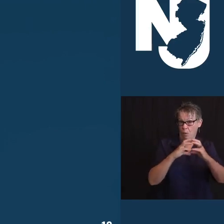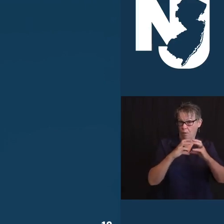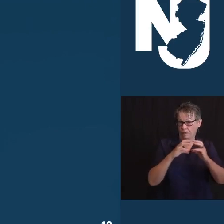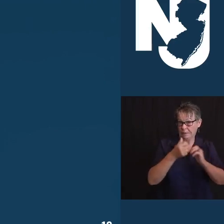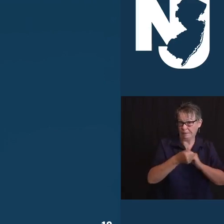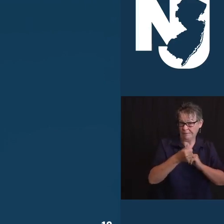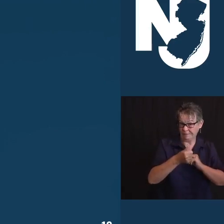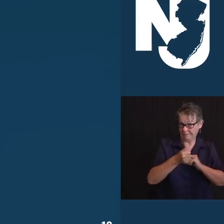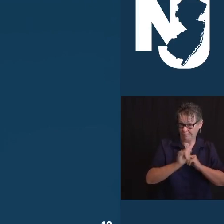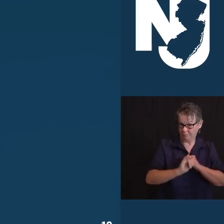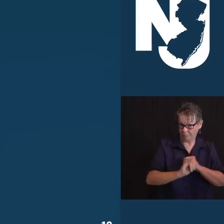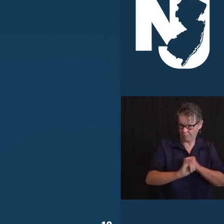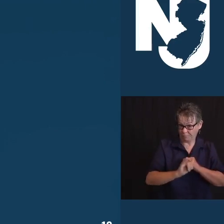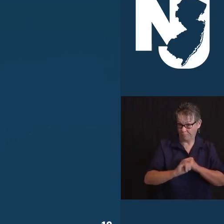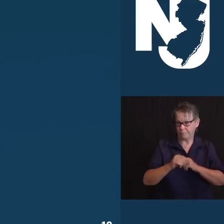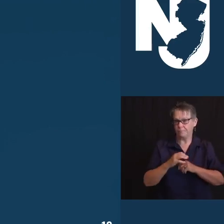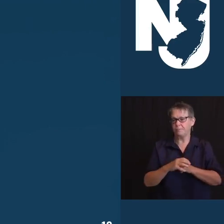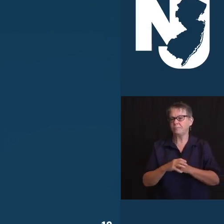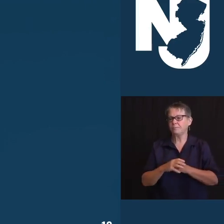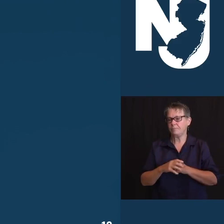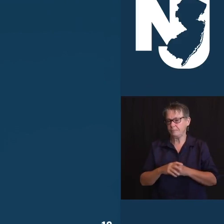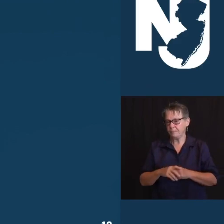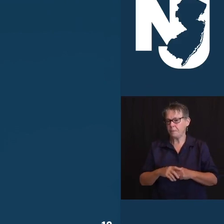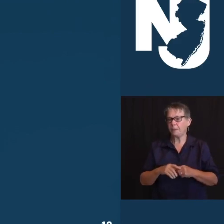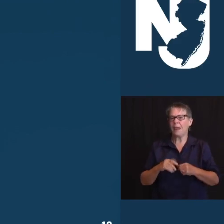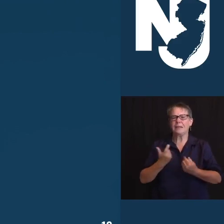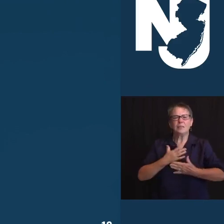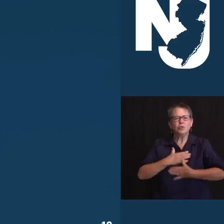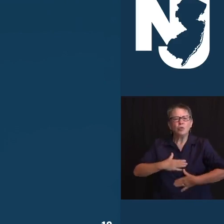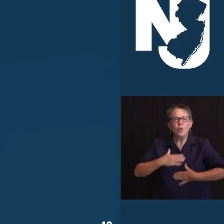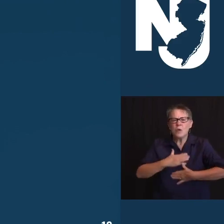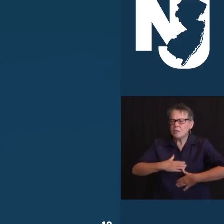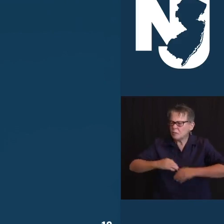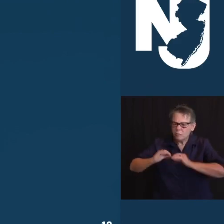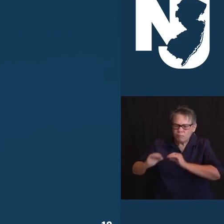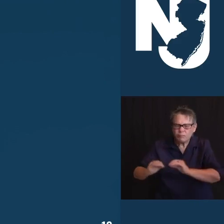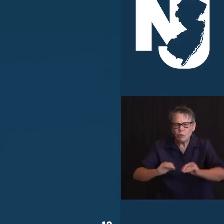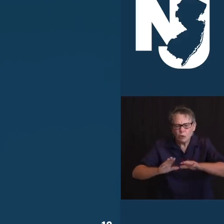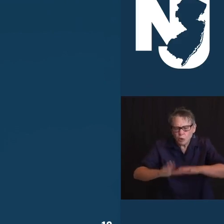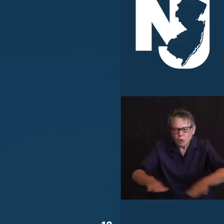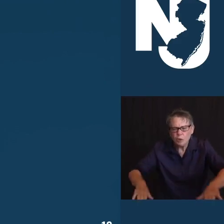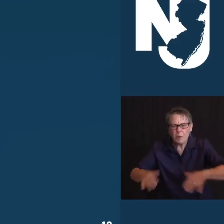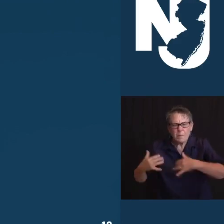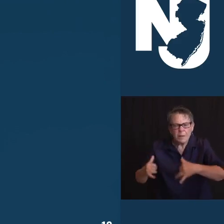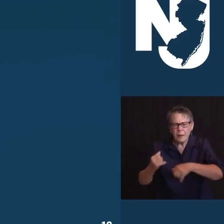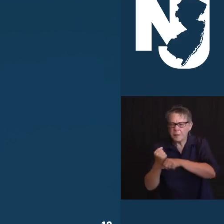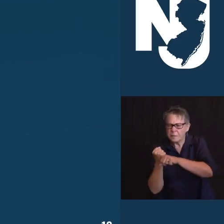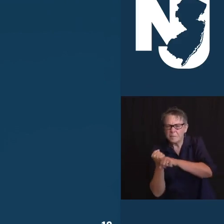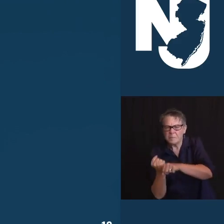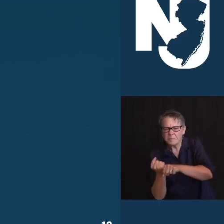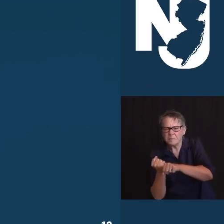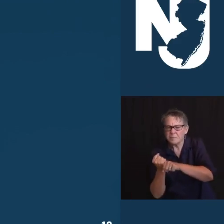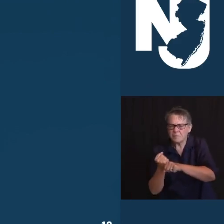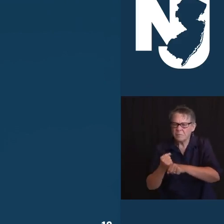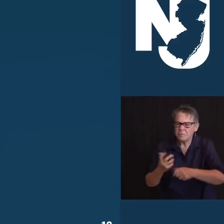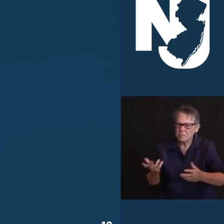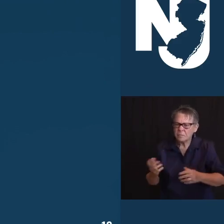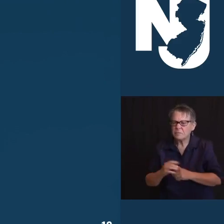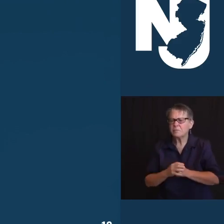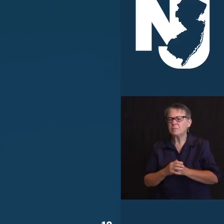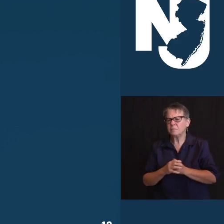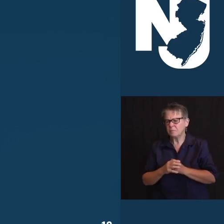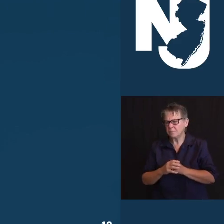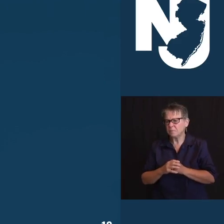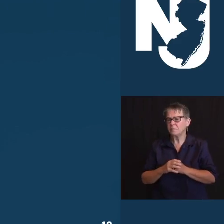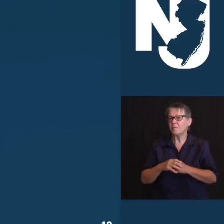in 1979. For 9 years, he was a youth coach in Egg Harbor Township, and he founder and head coach of the South Jersey Heat